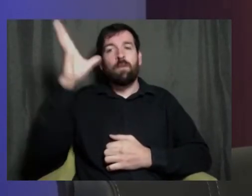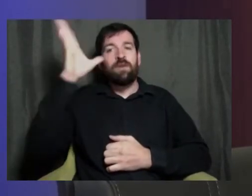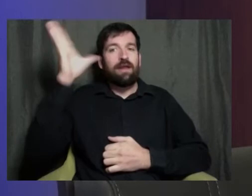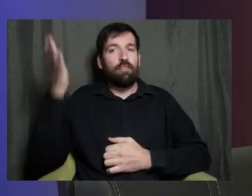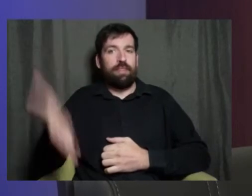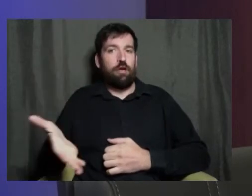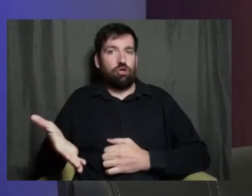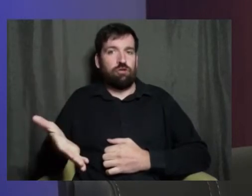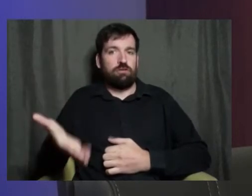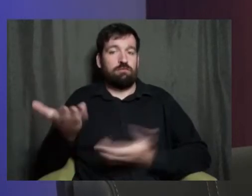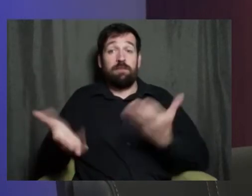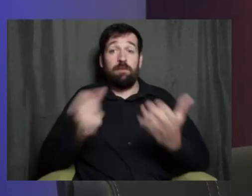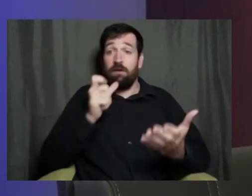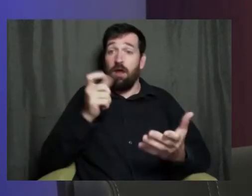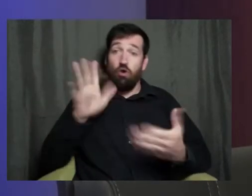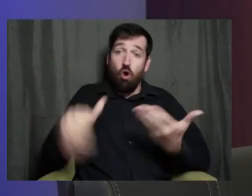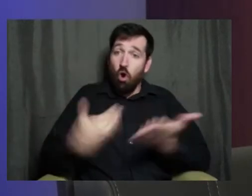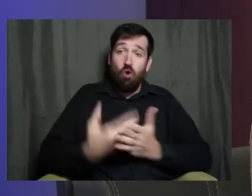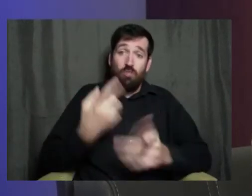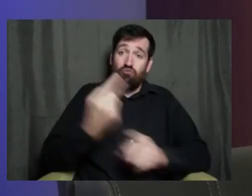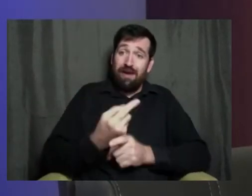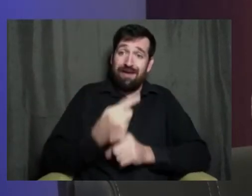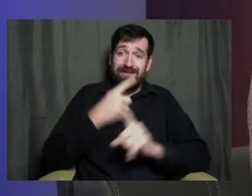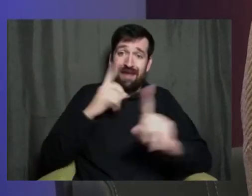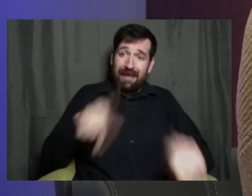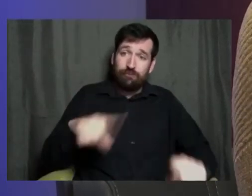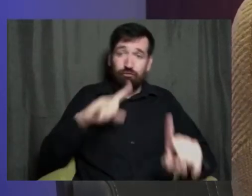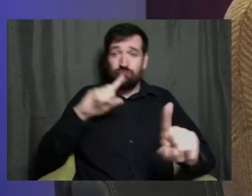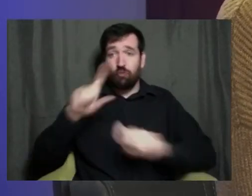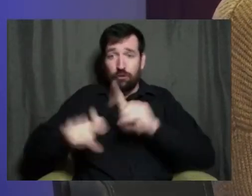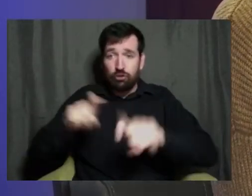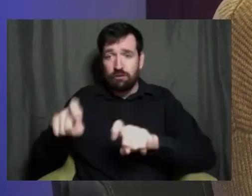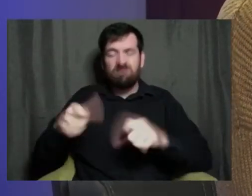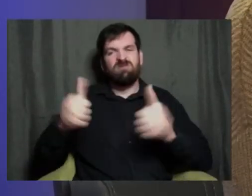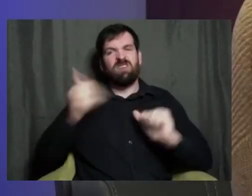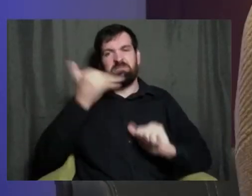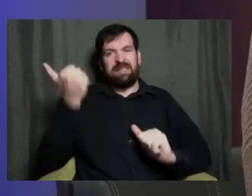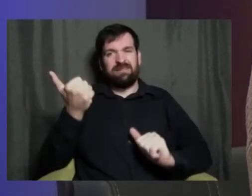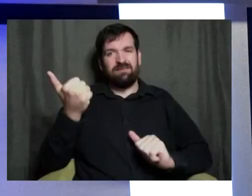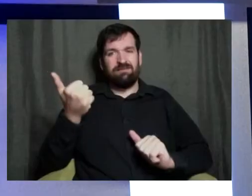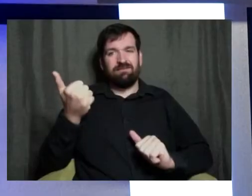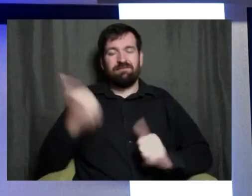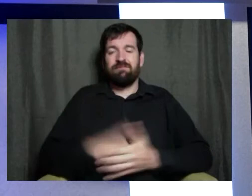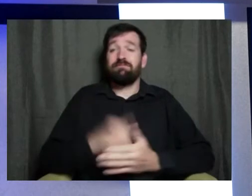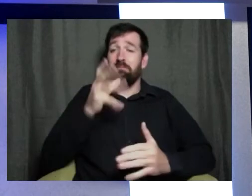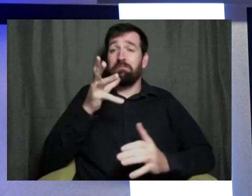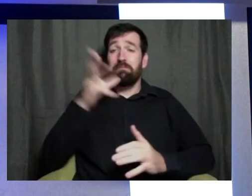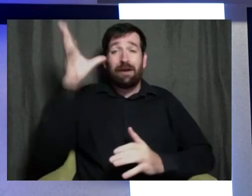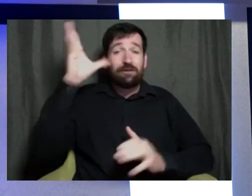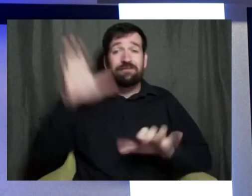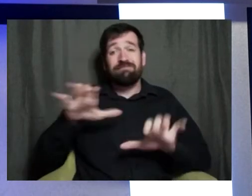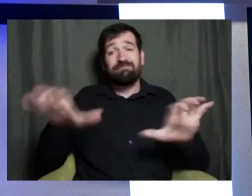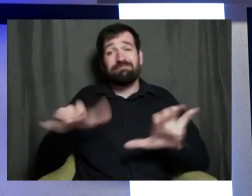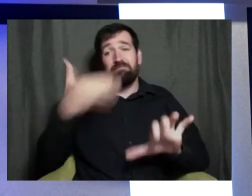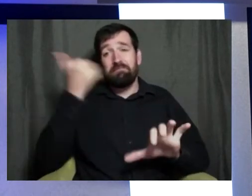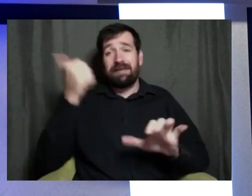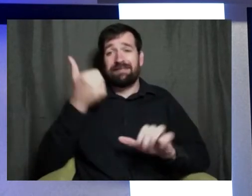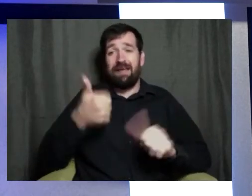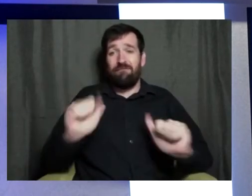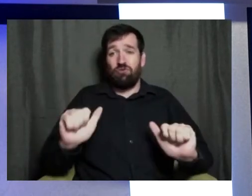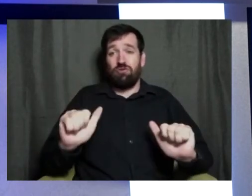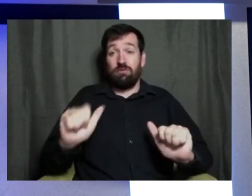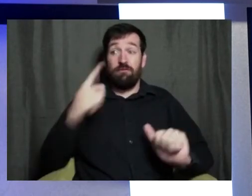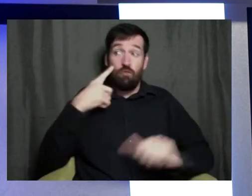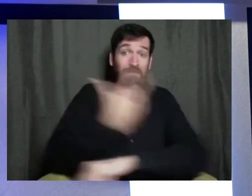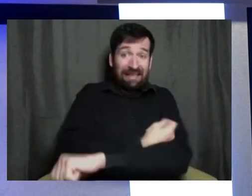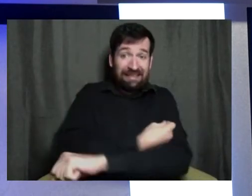not have all the right questions or right answers, but they're here and they're giving their best effort. So parents, give your best effort. Great advice. And as far as the vaccine, donuts do